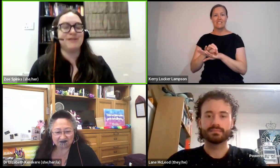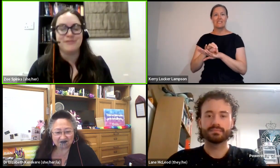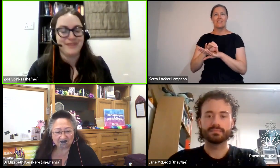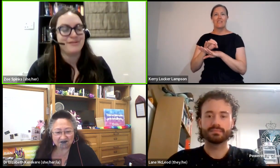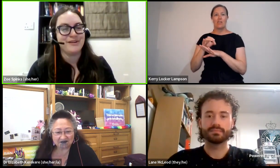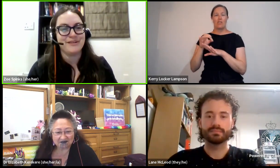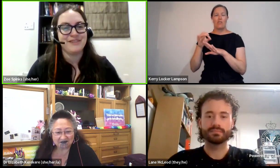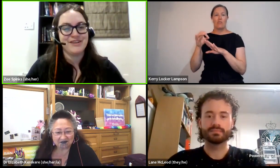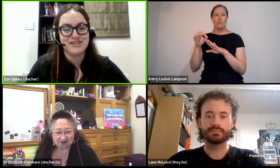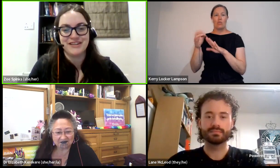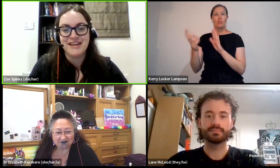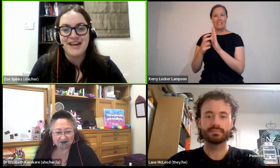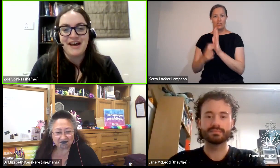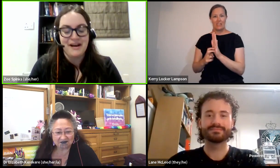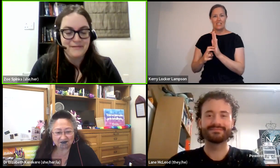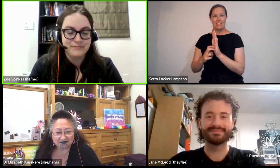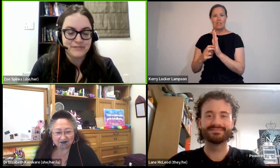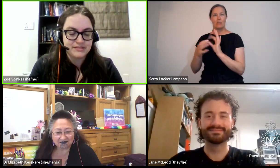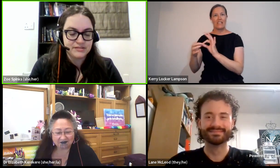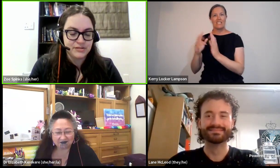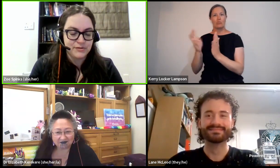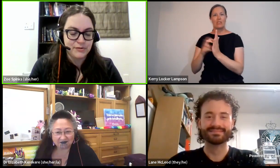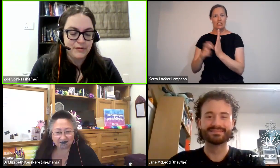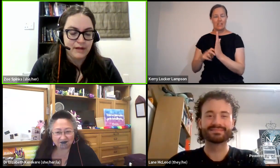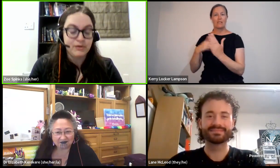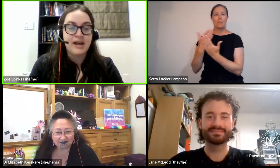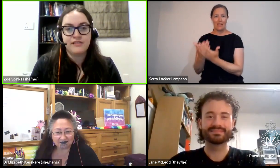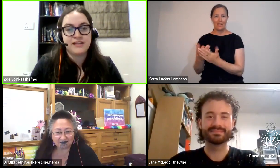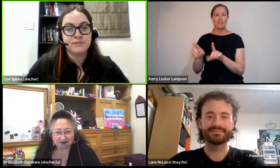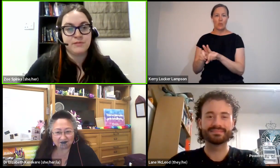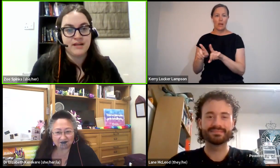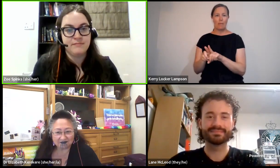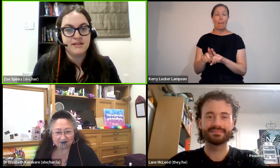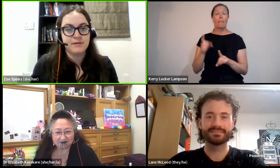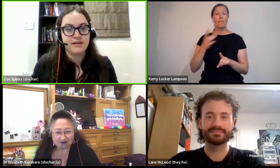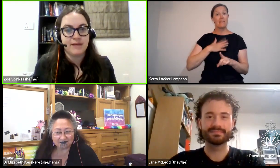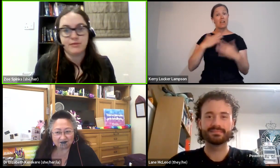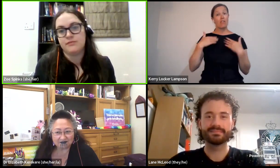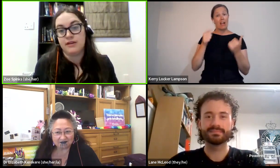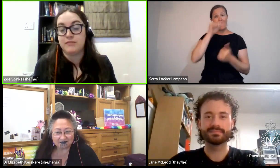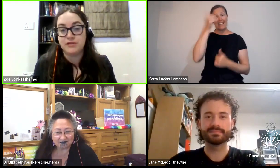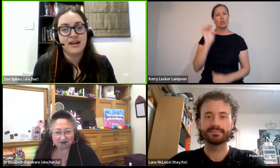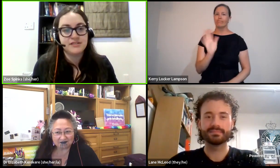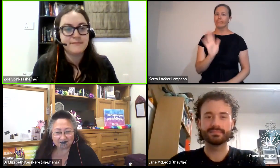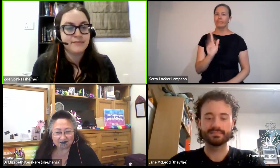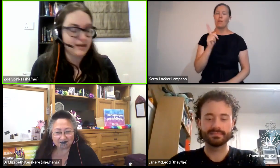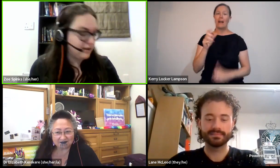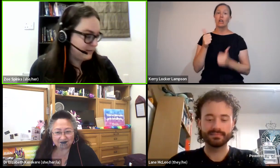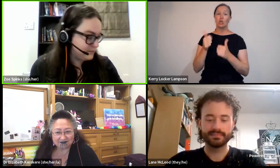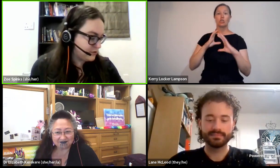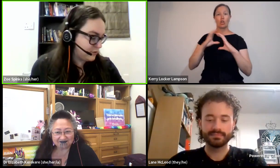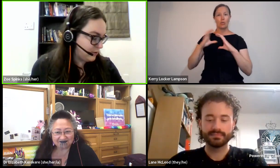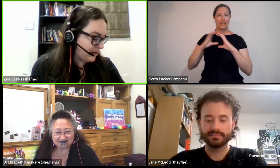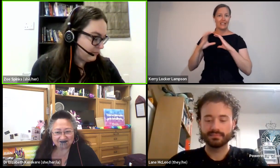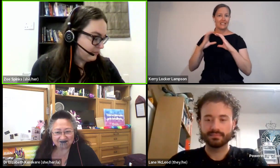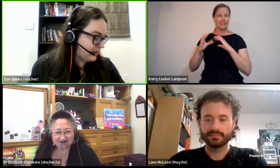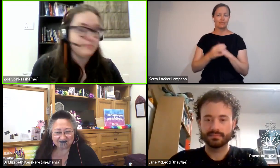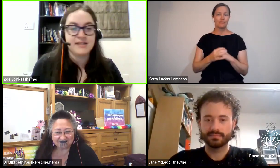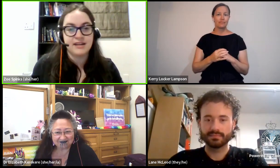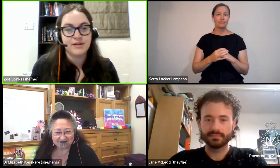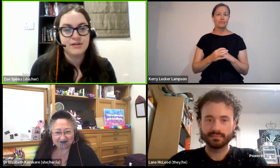relationship registration bill. There we go, we'll get it eventually. So I'm not a health expert by any means, but I am a great communicator. So